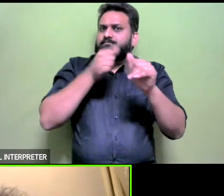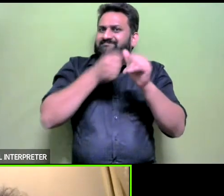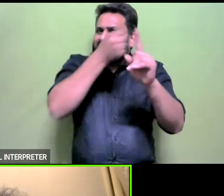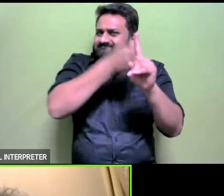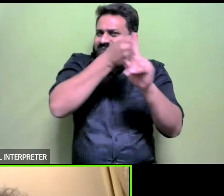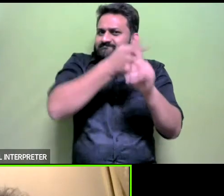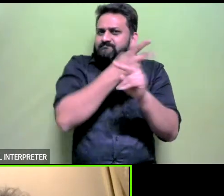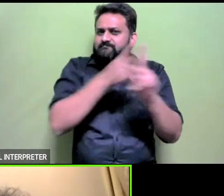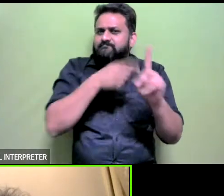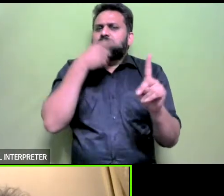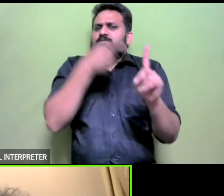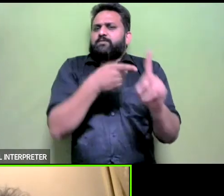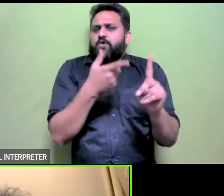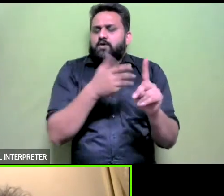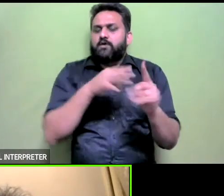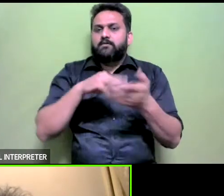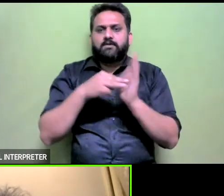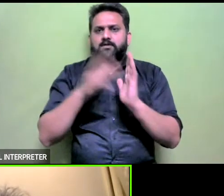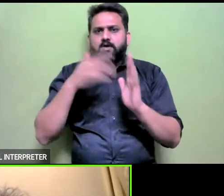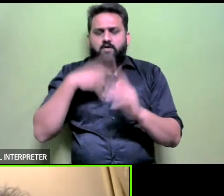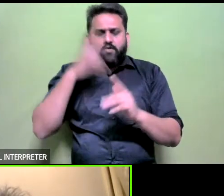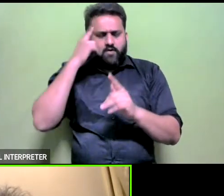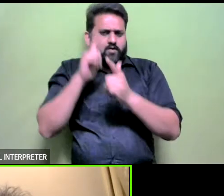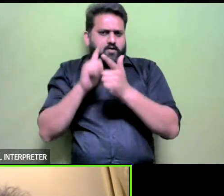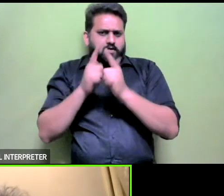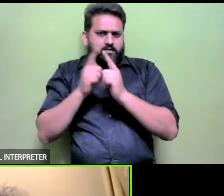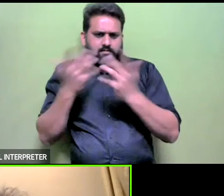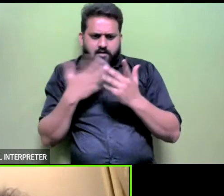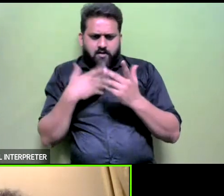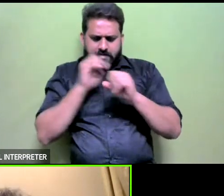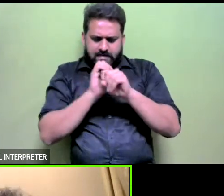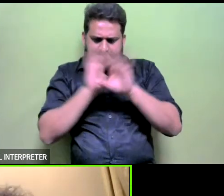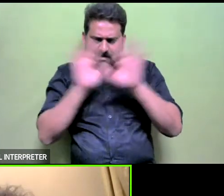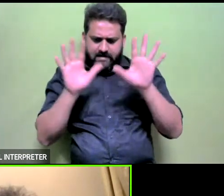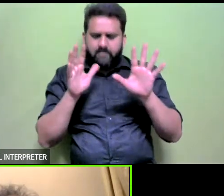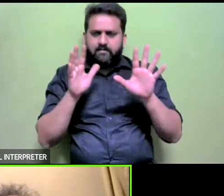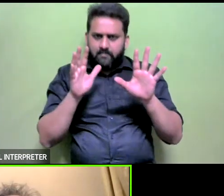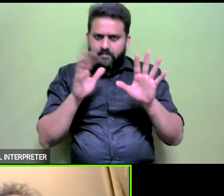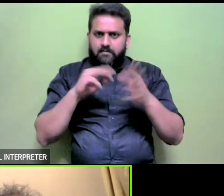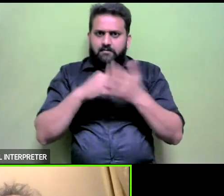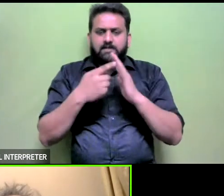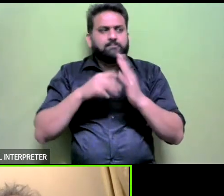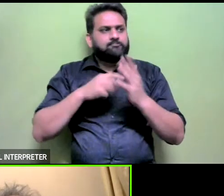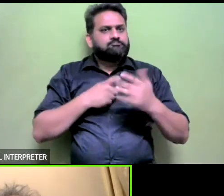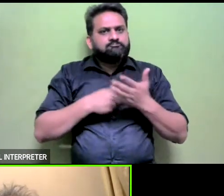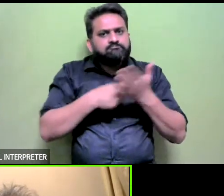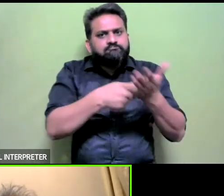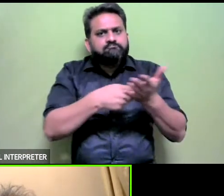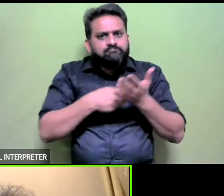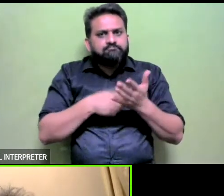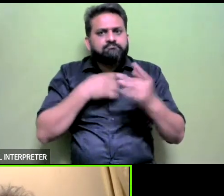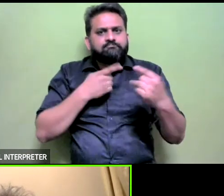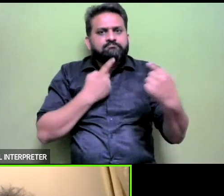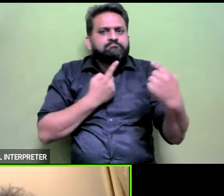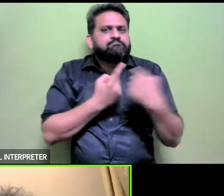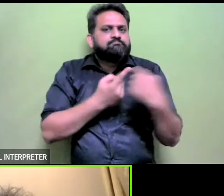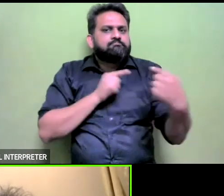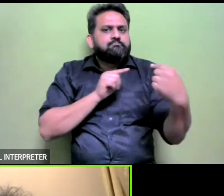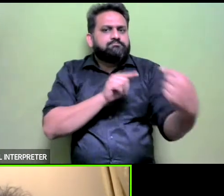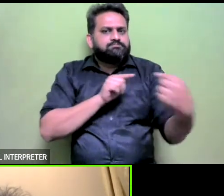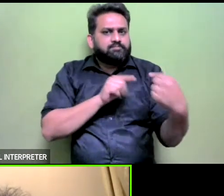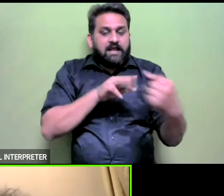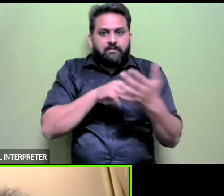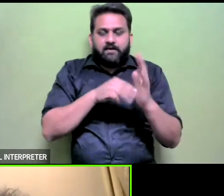the case logically, coherently, clearly, and respectfully to the tribunal. This is the